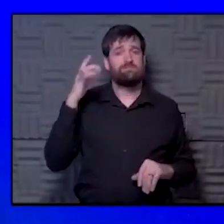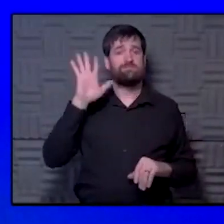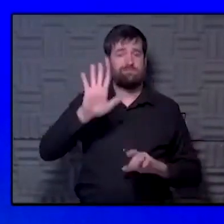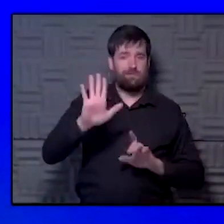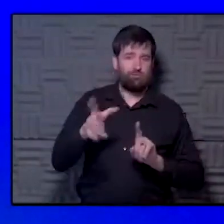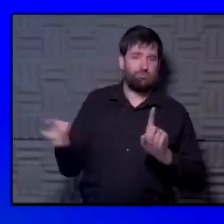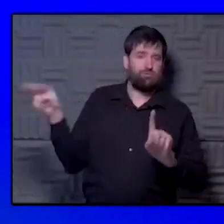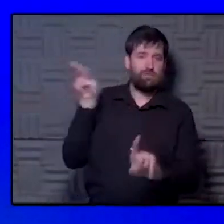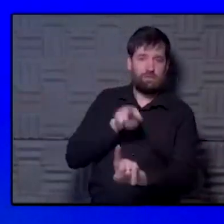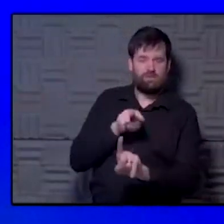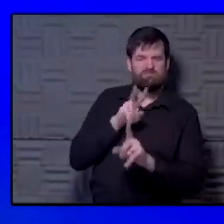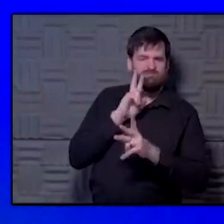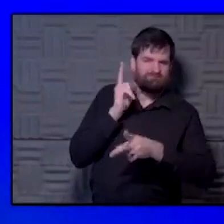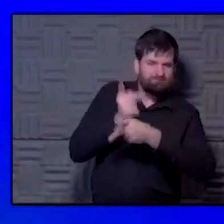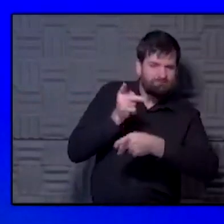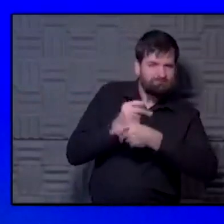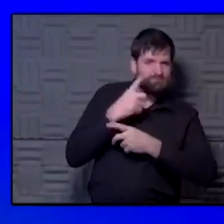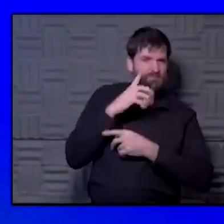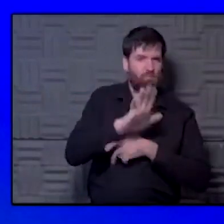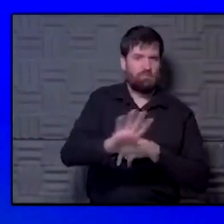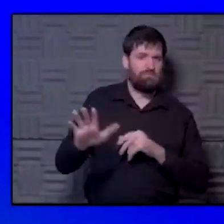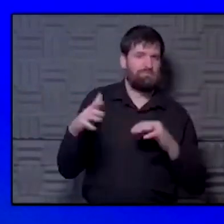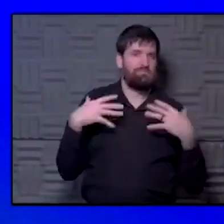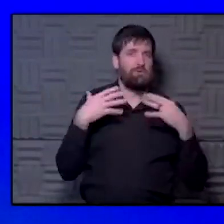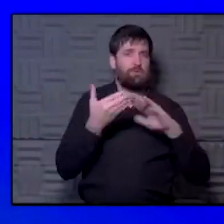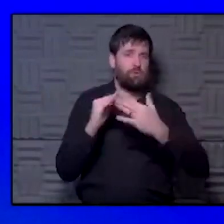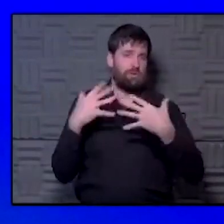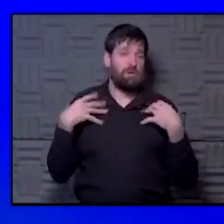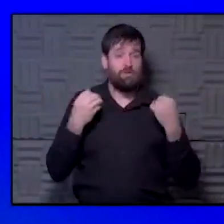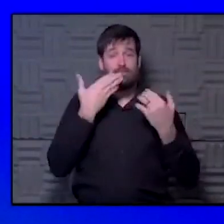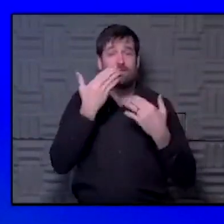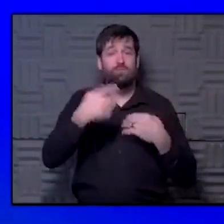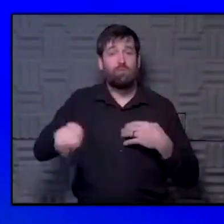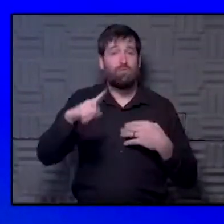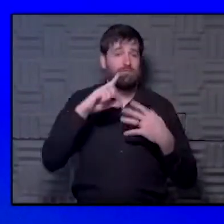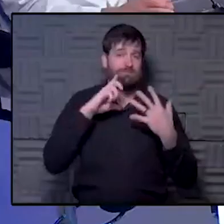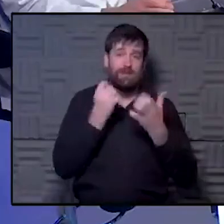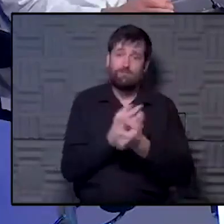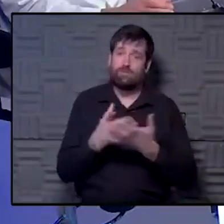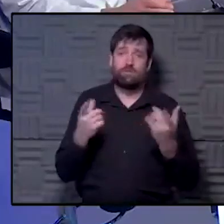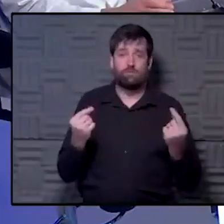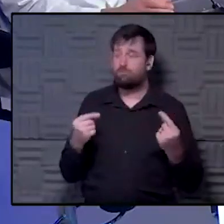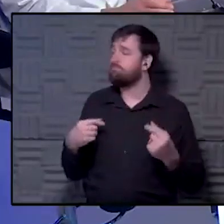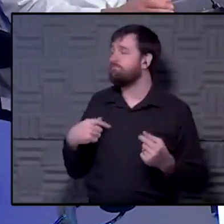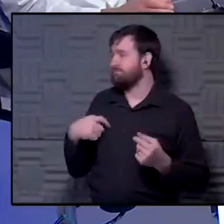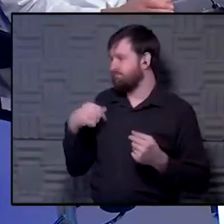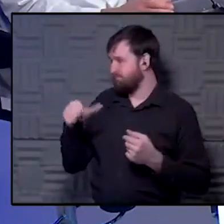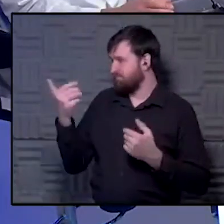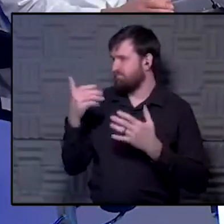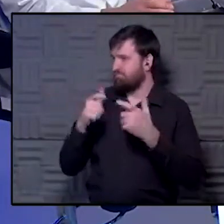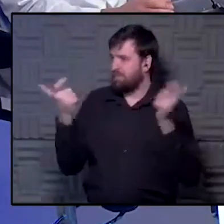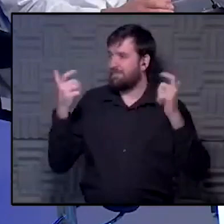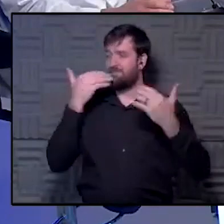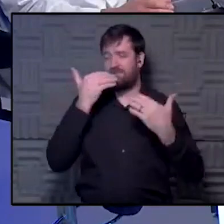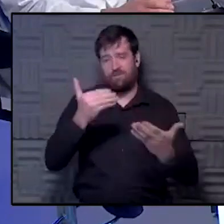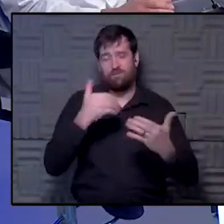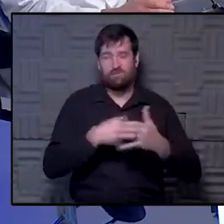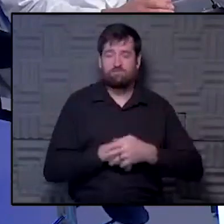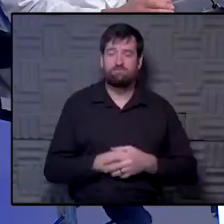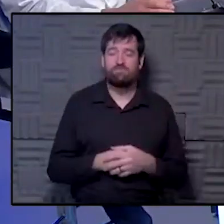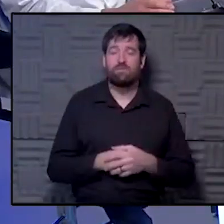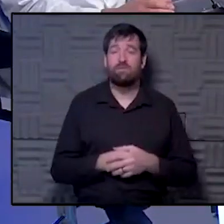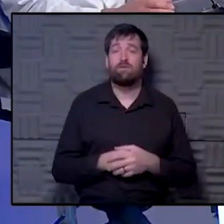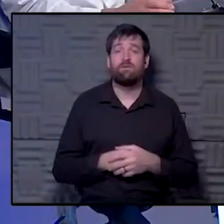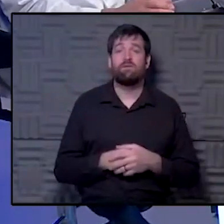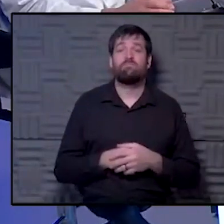coming from. They are looking out for the health of Wyandotte County, and thank you all for what you do. Yeah, another big thank you.